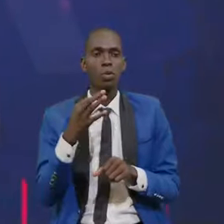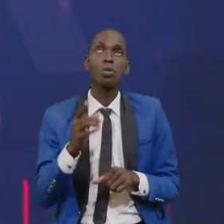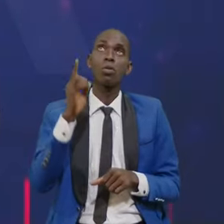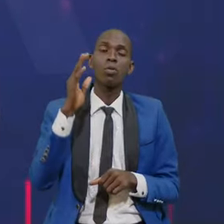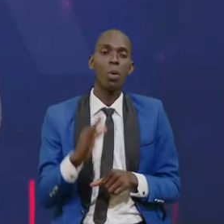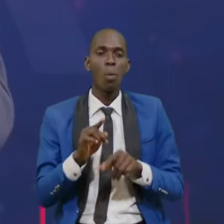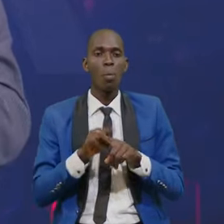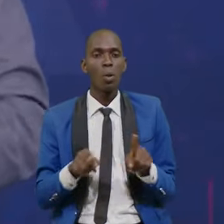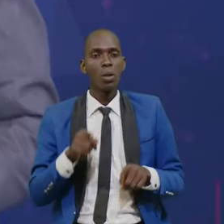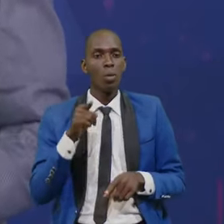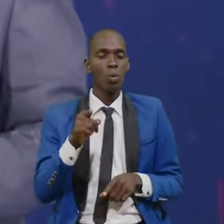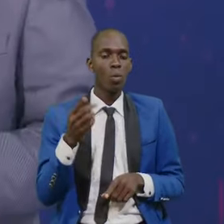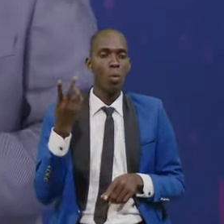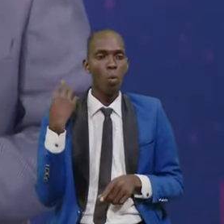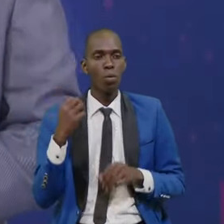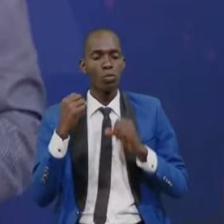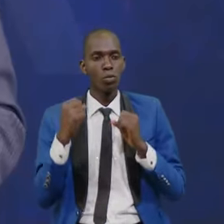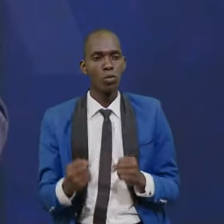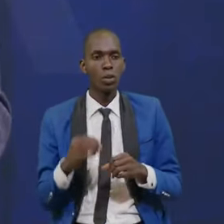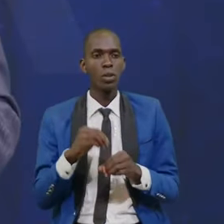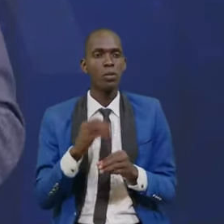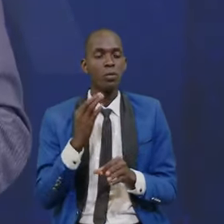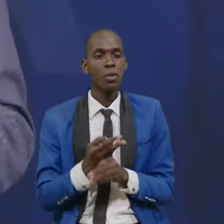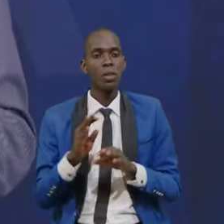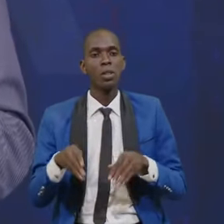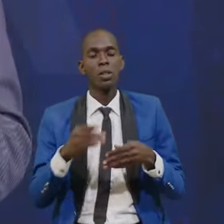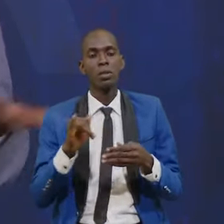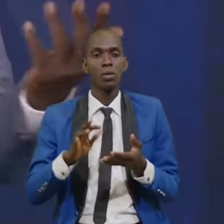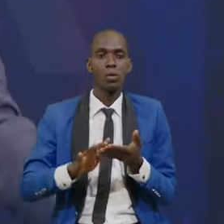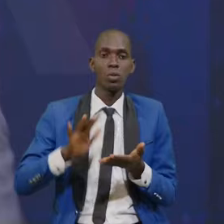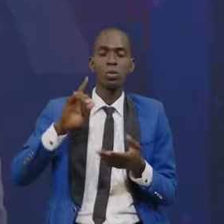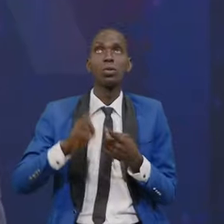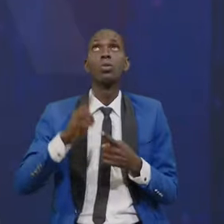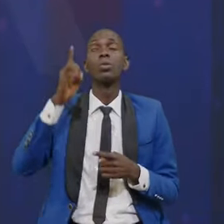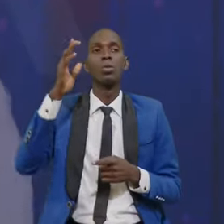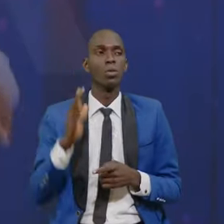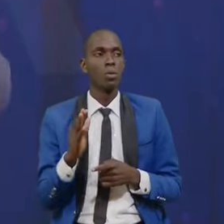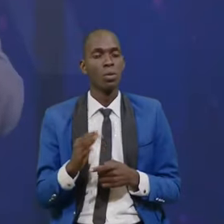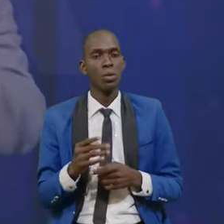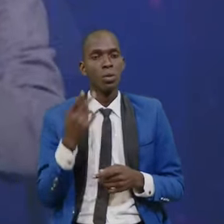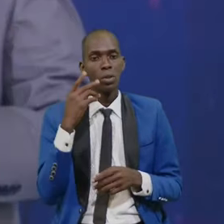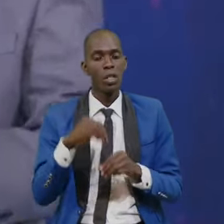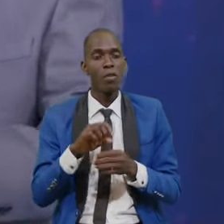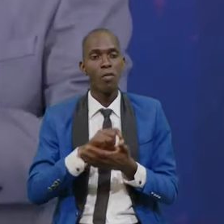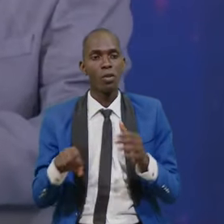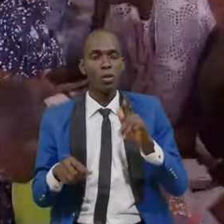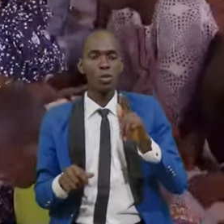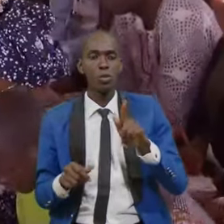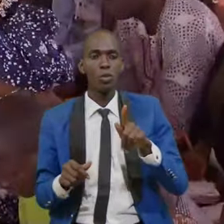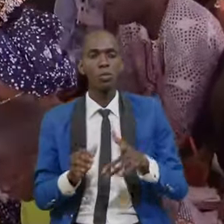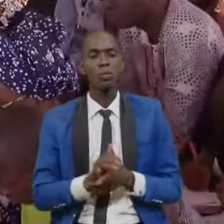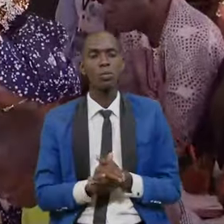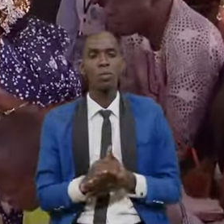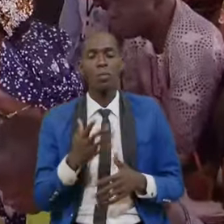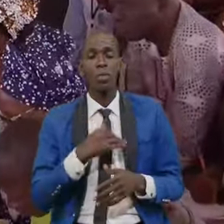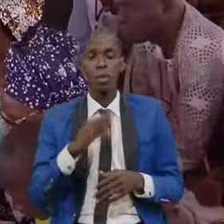strong in faith, giving glory to God. Verse 21. In verse 21, and